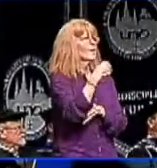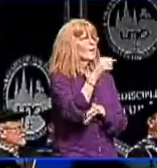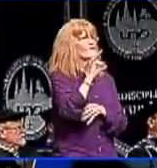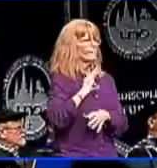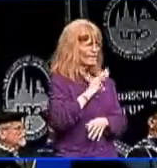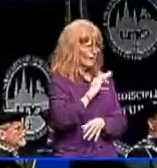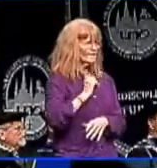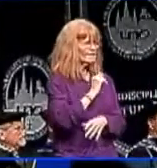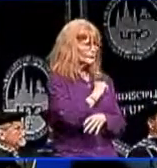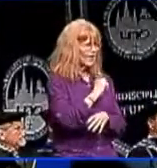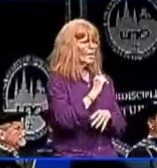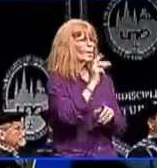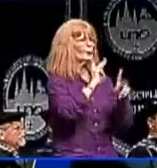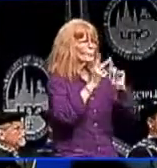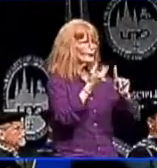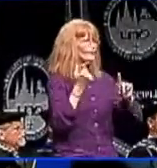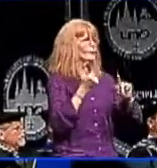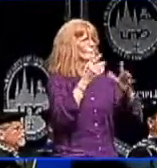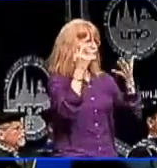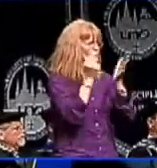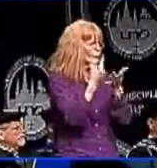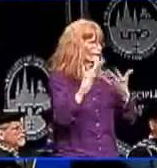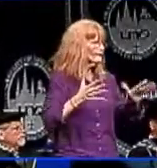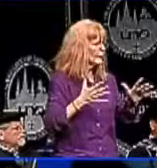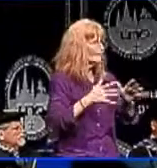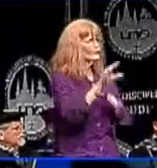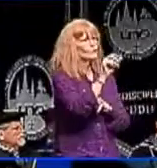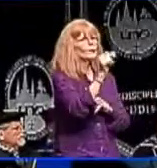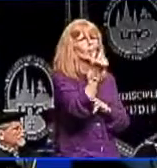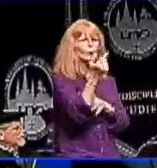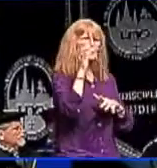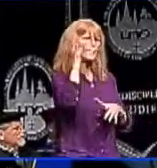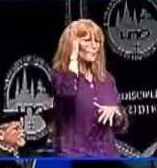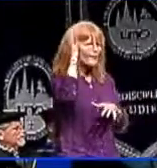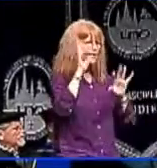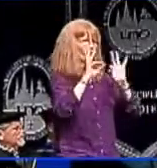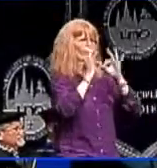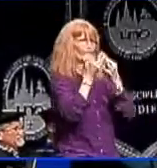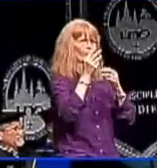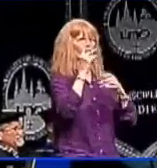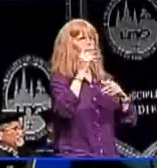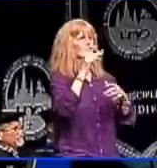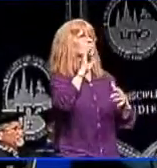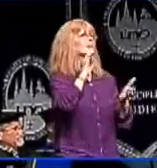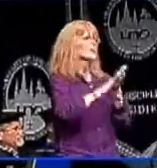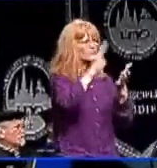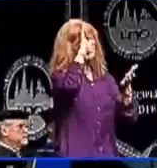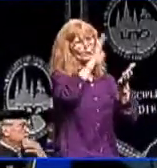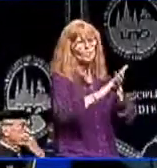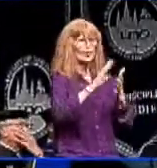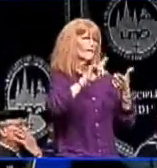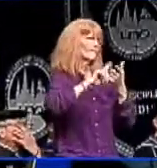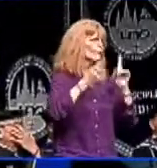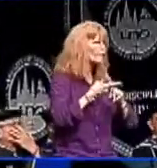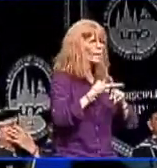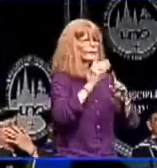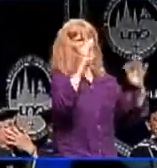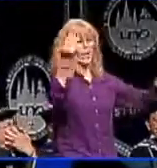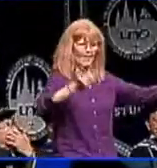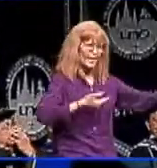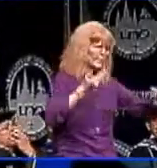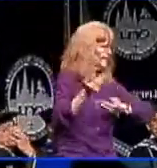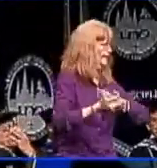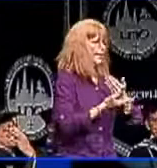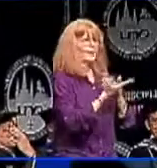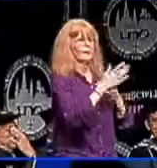staff, alumni, graduates of the class of 2013, parents, relatives, spouses, and friends of the graduates and guests,